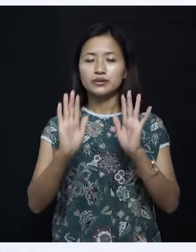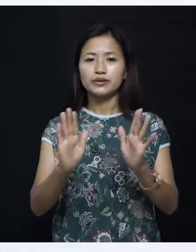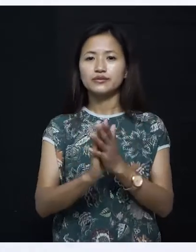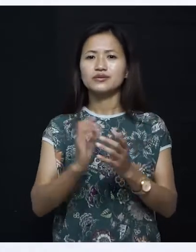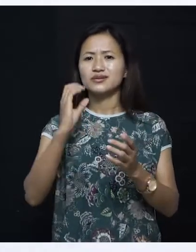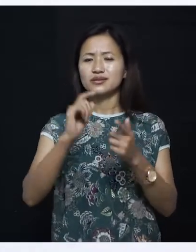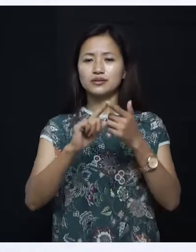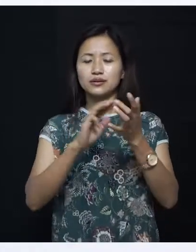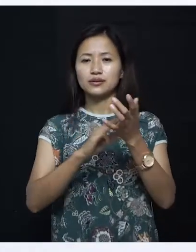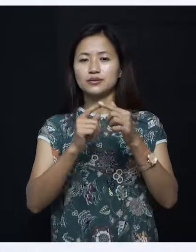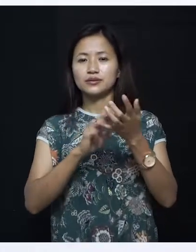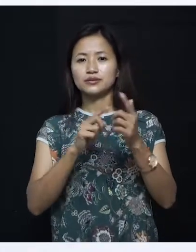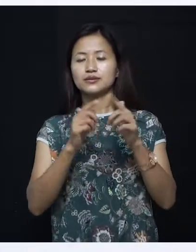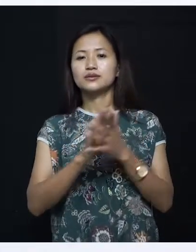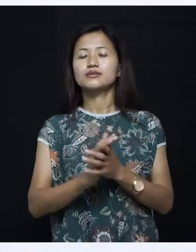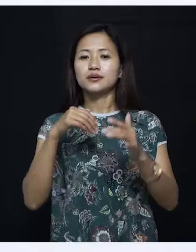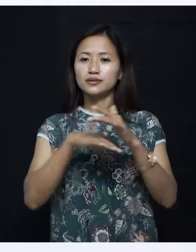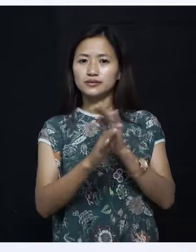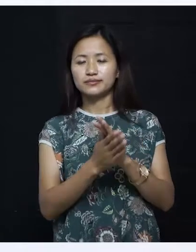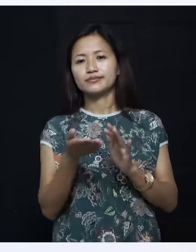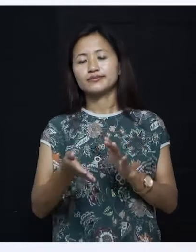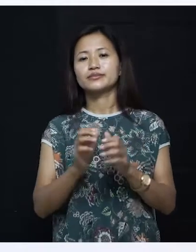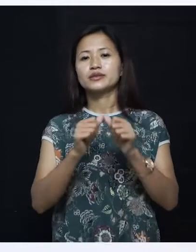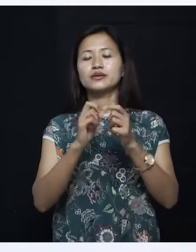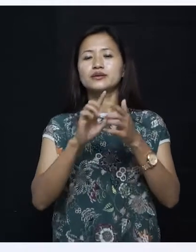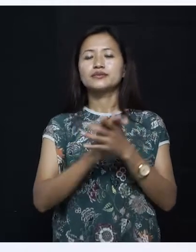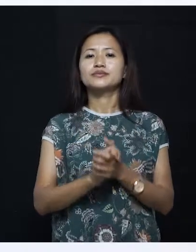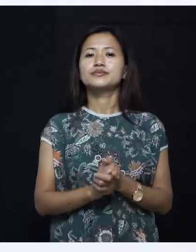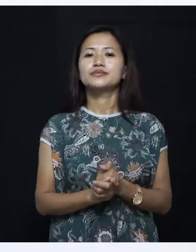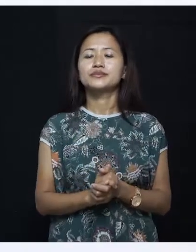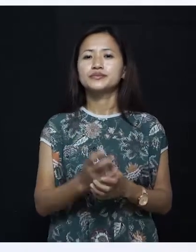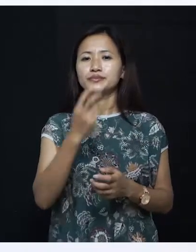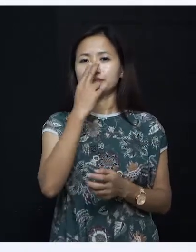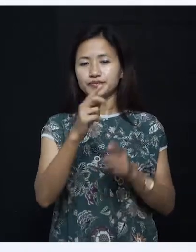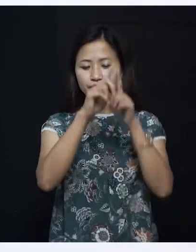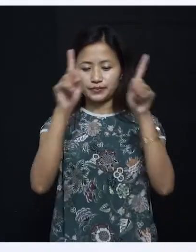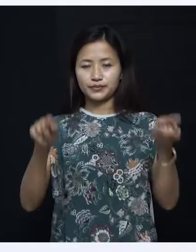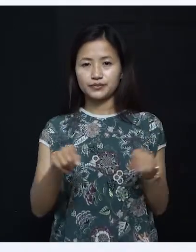cement industries. All these are under this. Okay, aluminum.